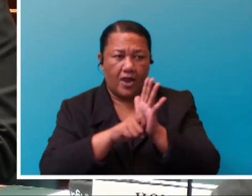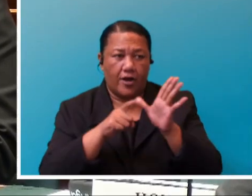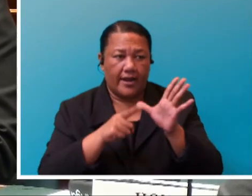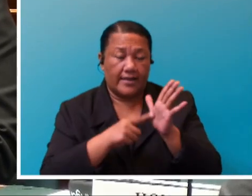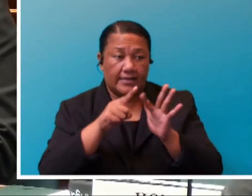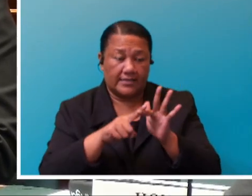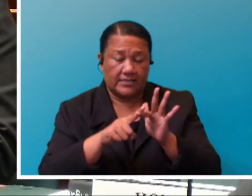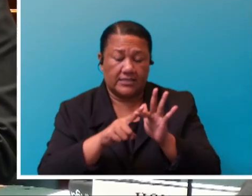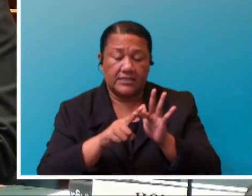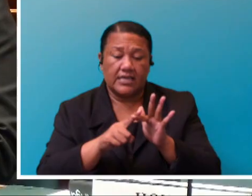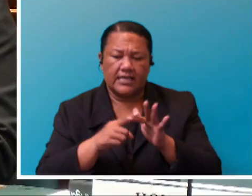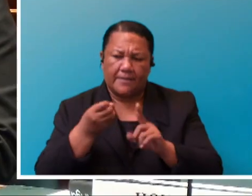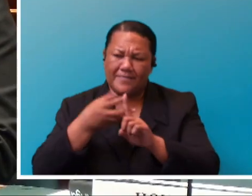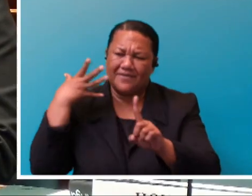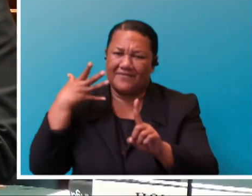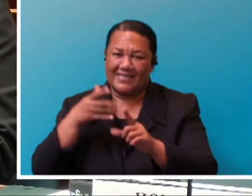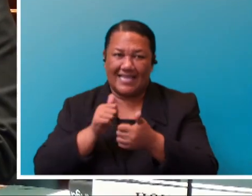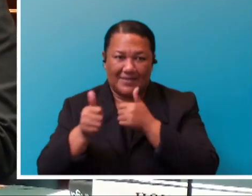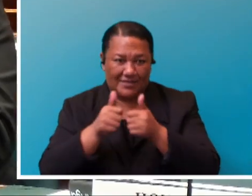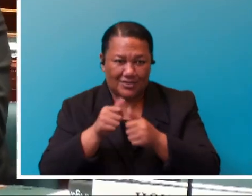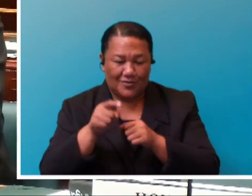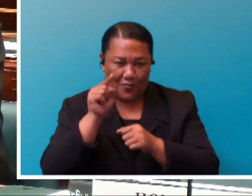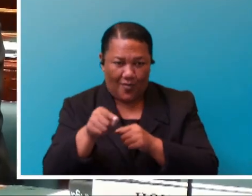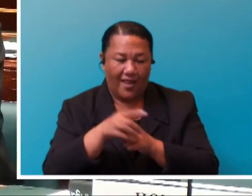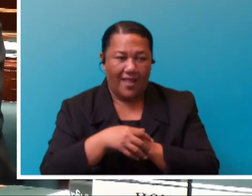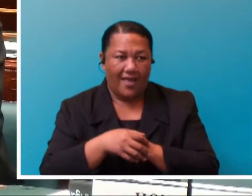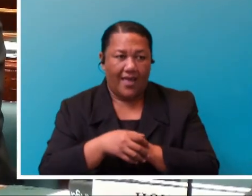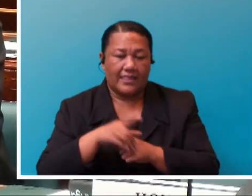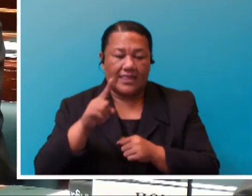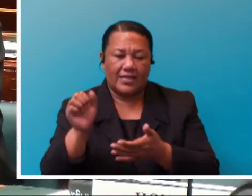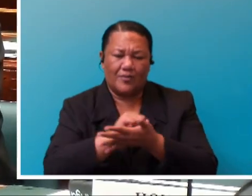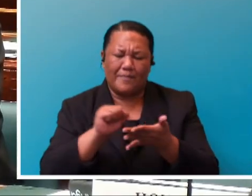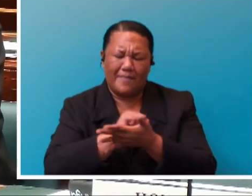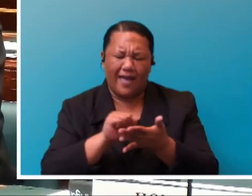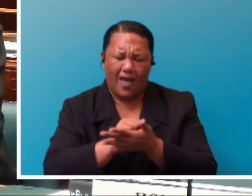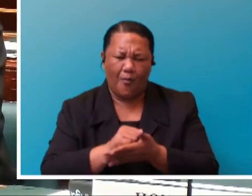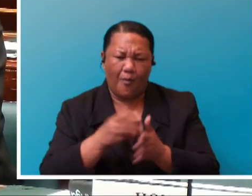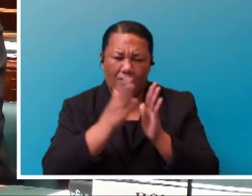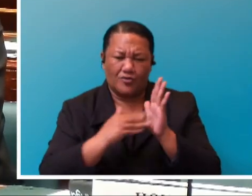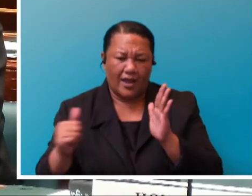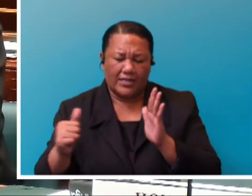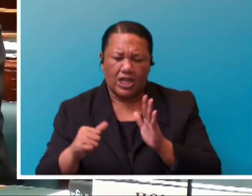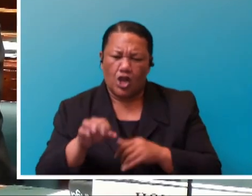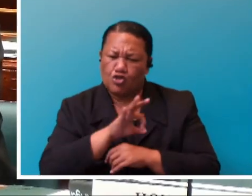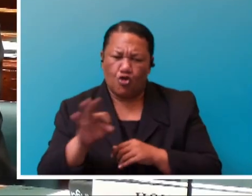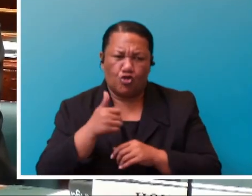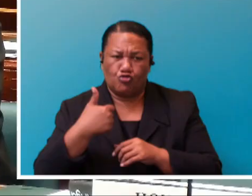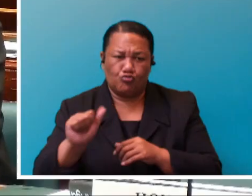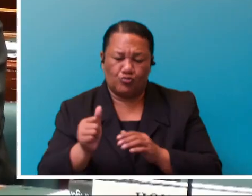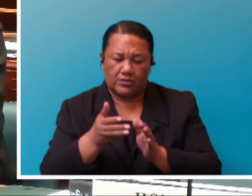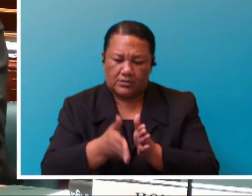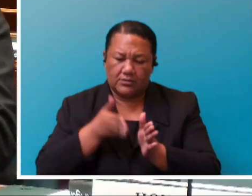previous administration. While decisions were made to purchase trucks to discourage farmers from using the rail network